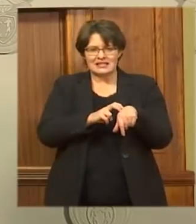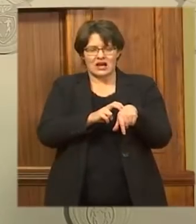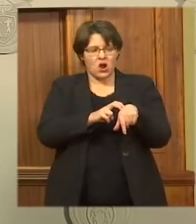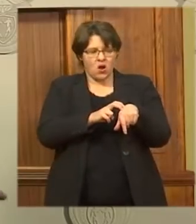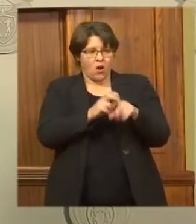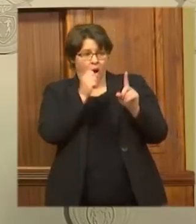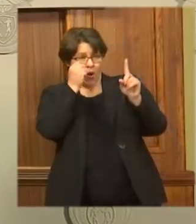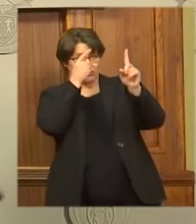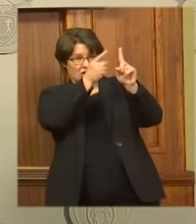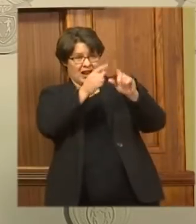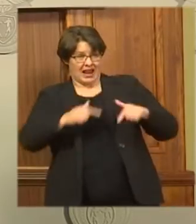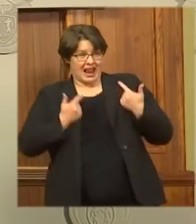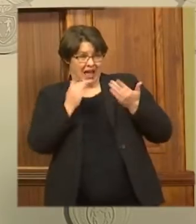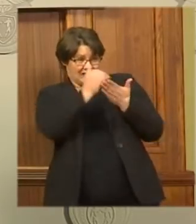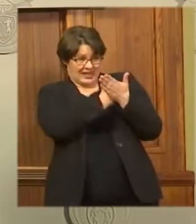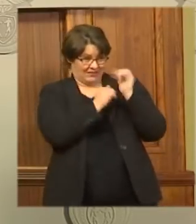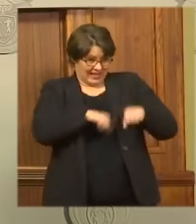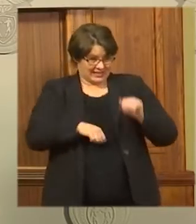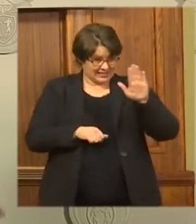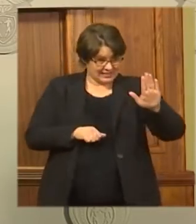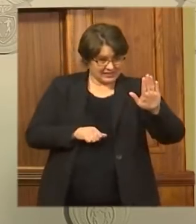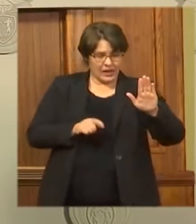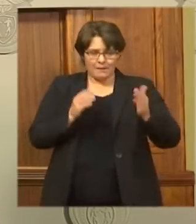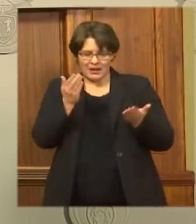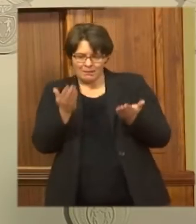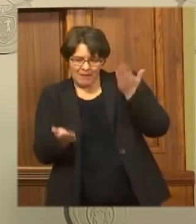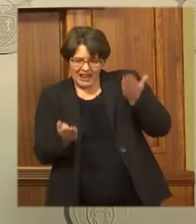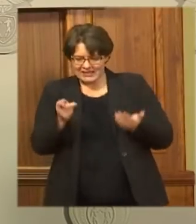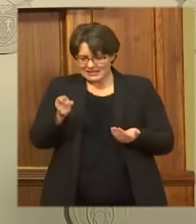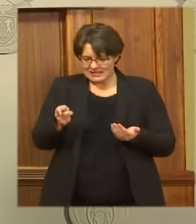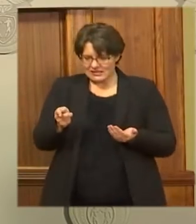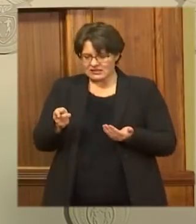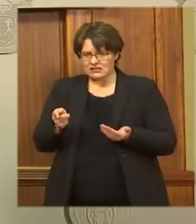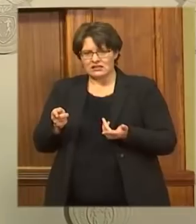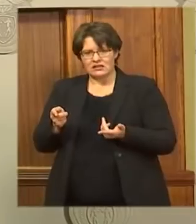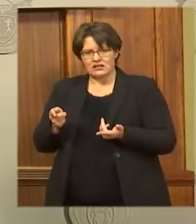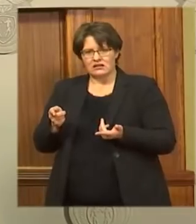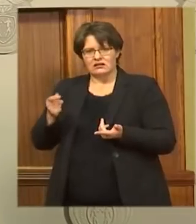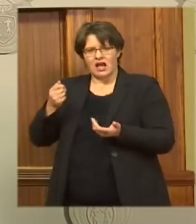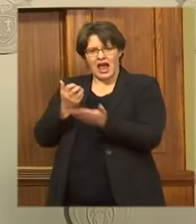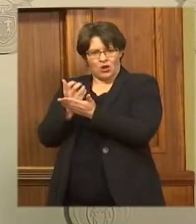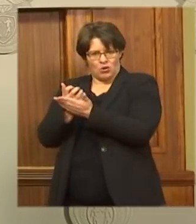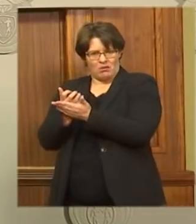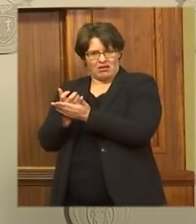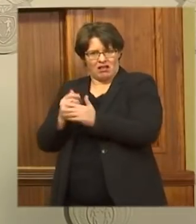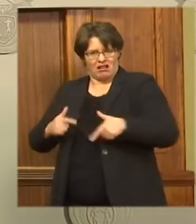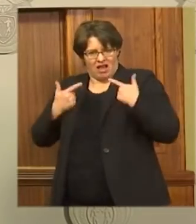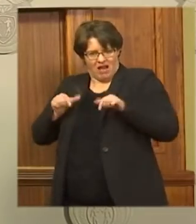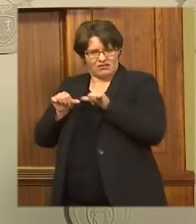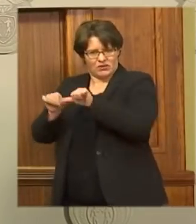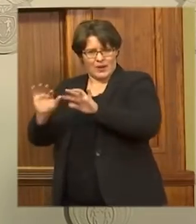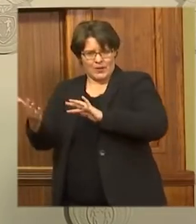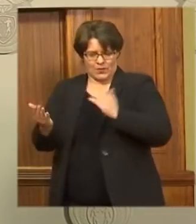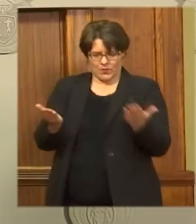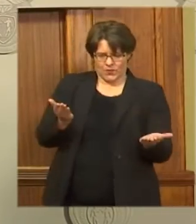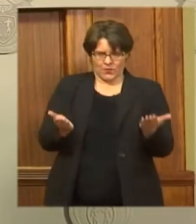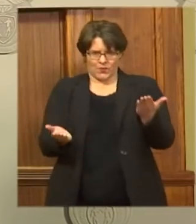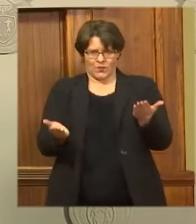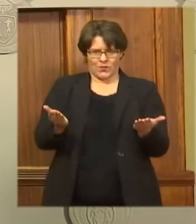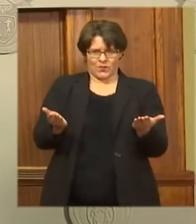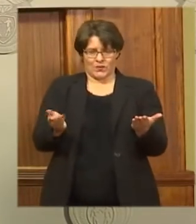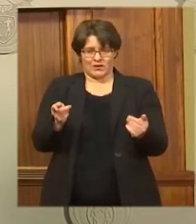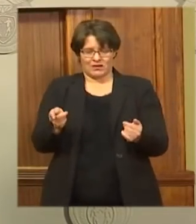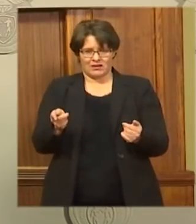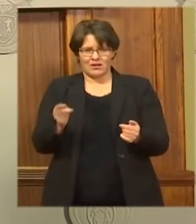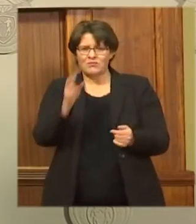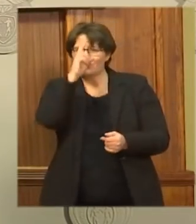overriding objective of saving lives and preserving livelihoods. It is important to remember that this is